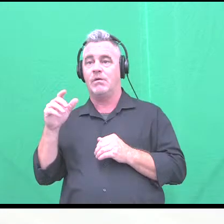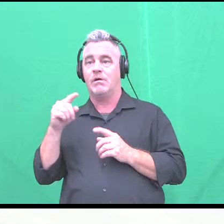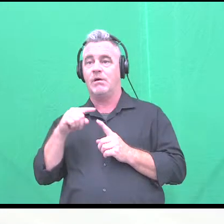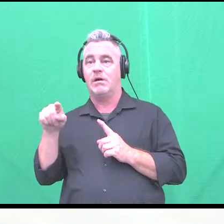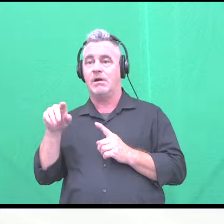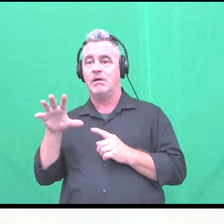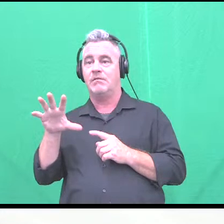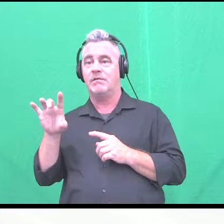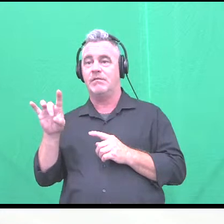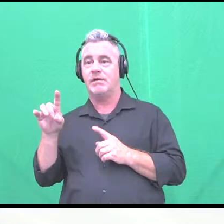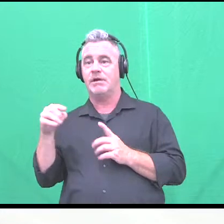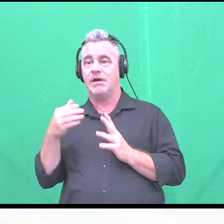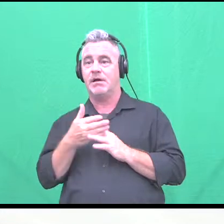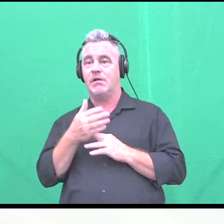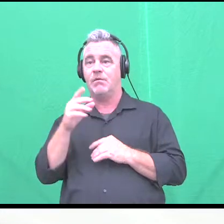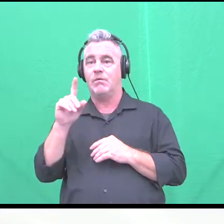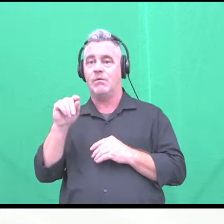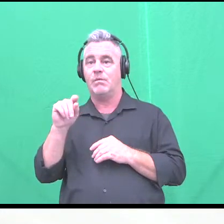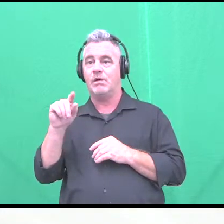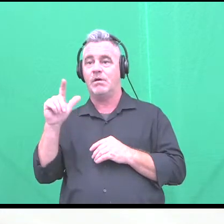2020-2021-58 through